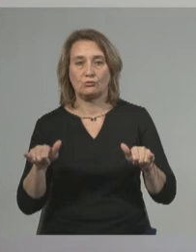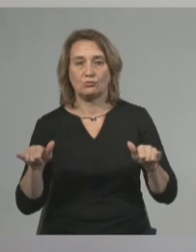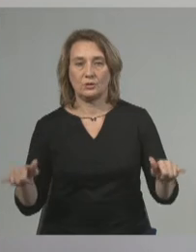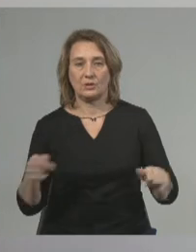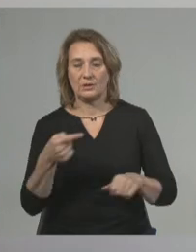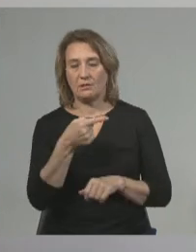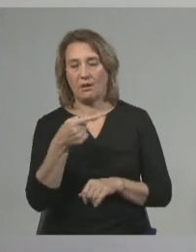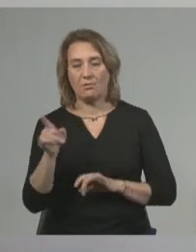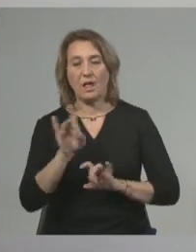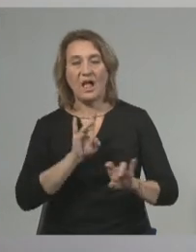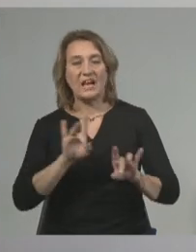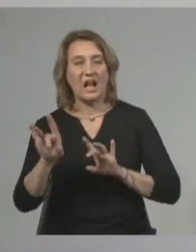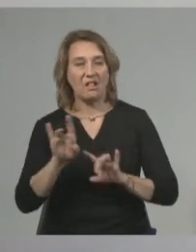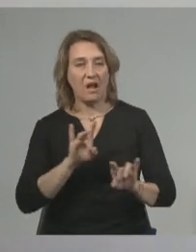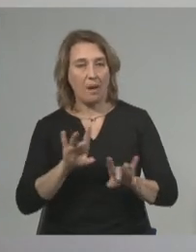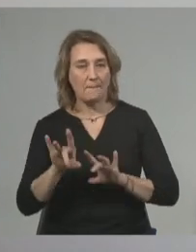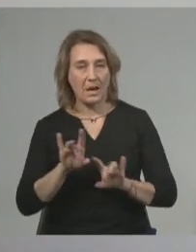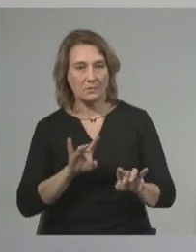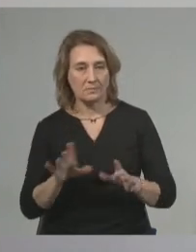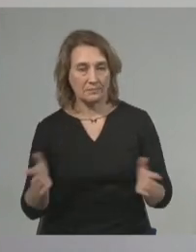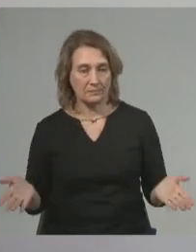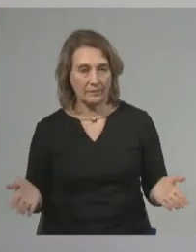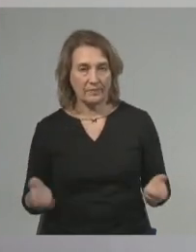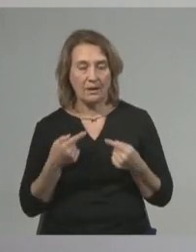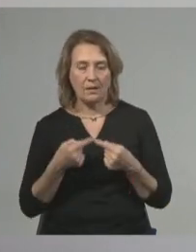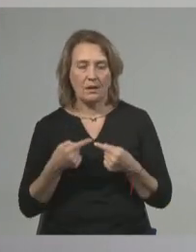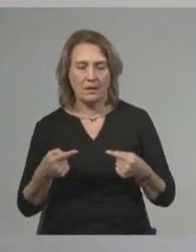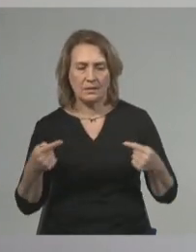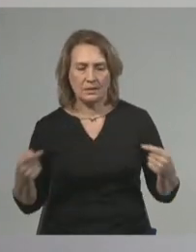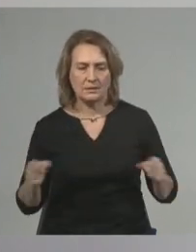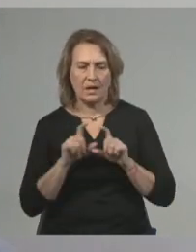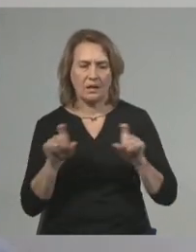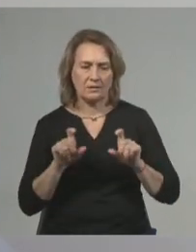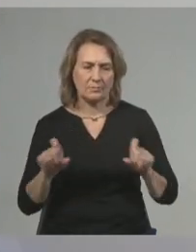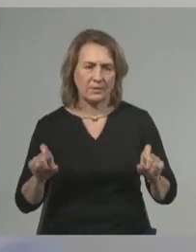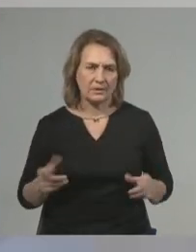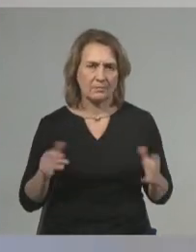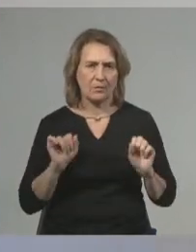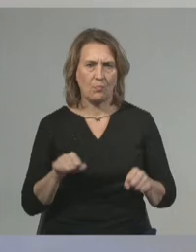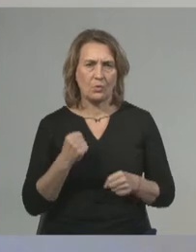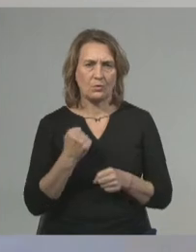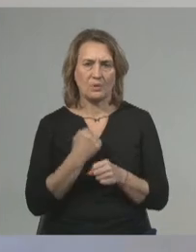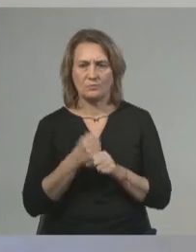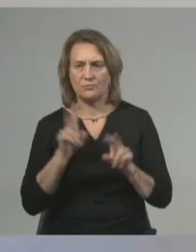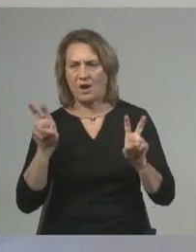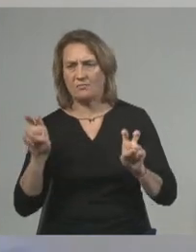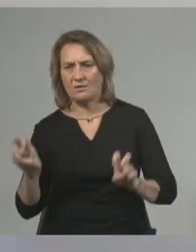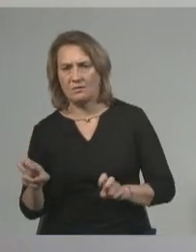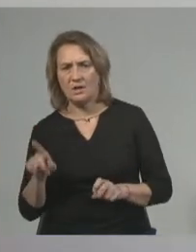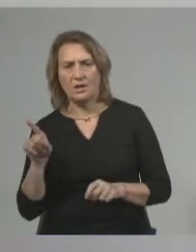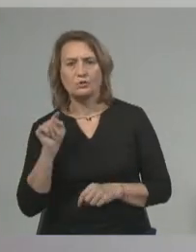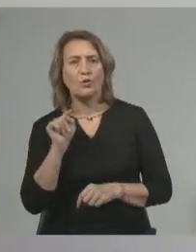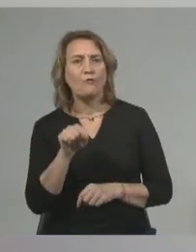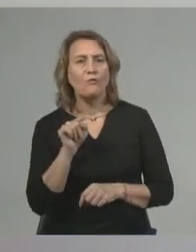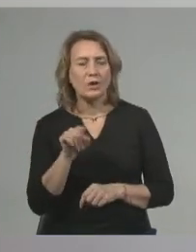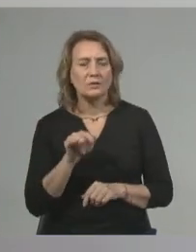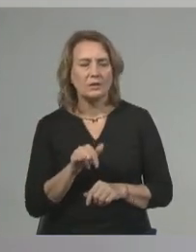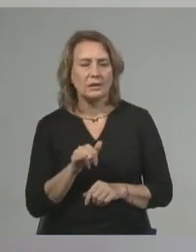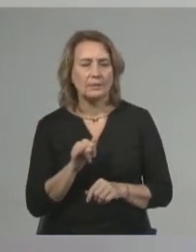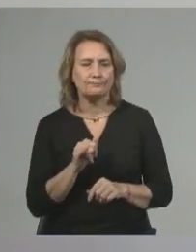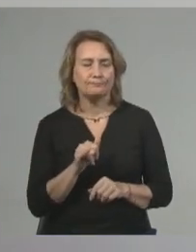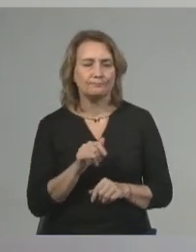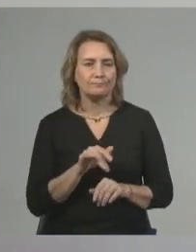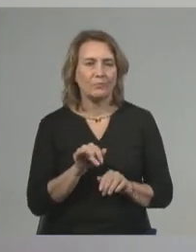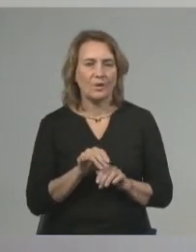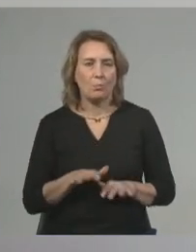algorithm or the different algorithms uh promote certain kind of sensationalist content over other kinds of content